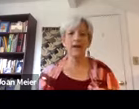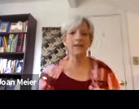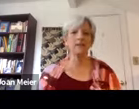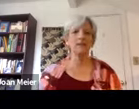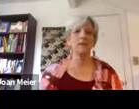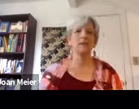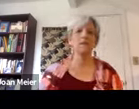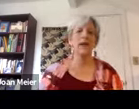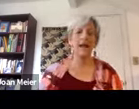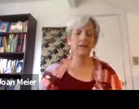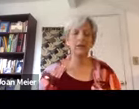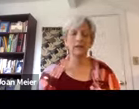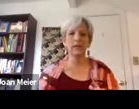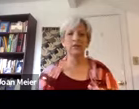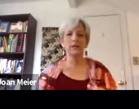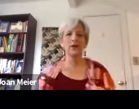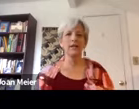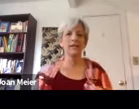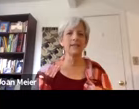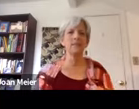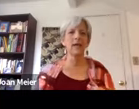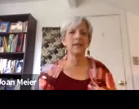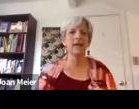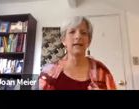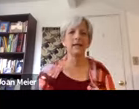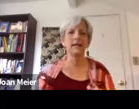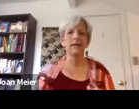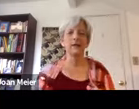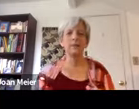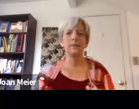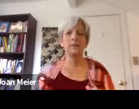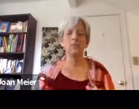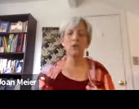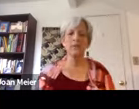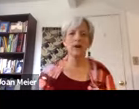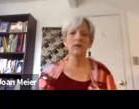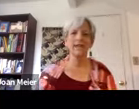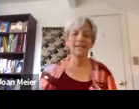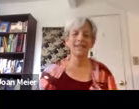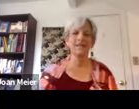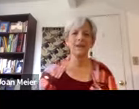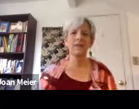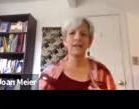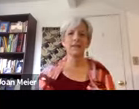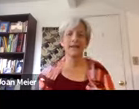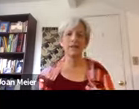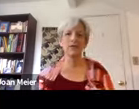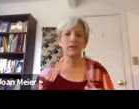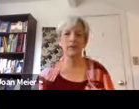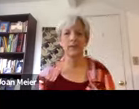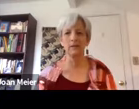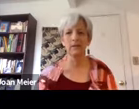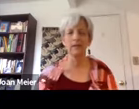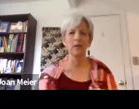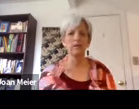The fact that we were limited to electronic cases meant that most of our data set involved cases that had gone